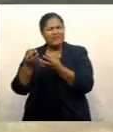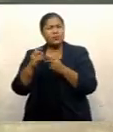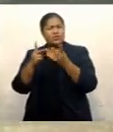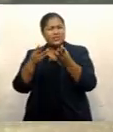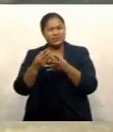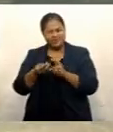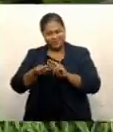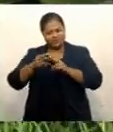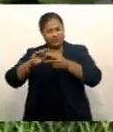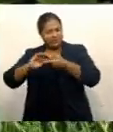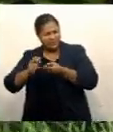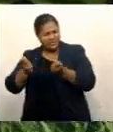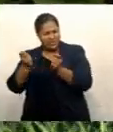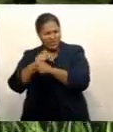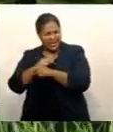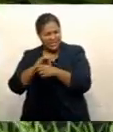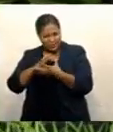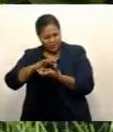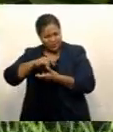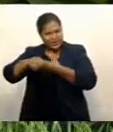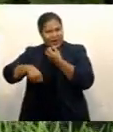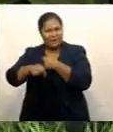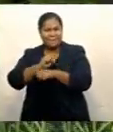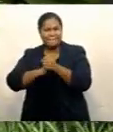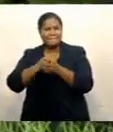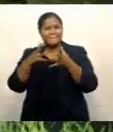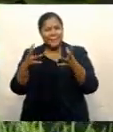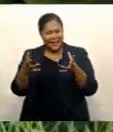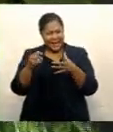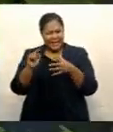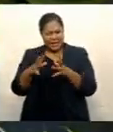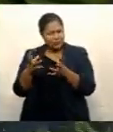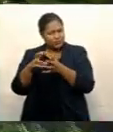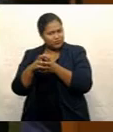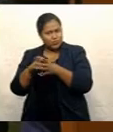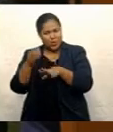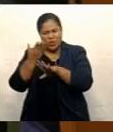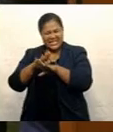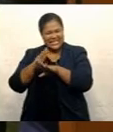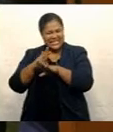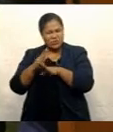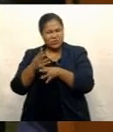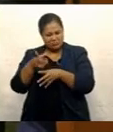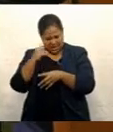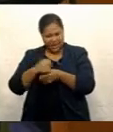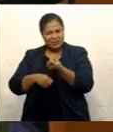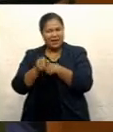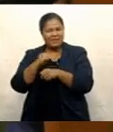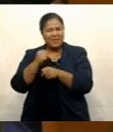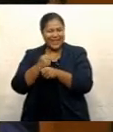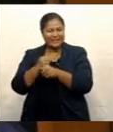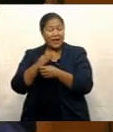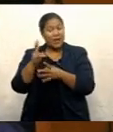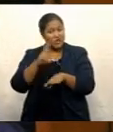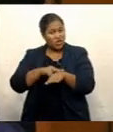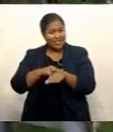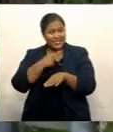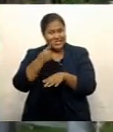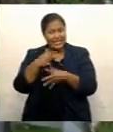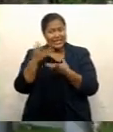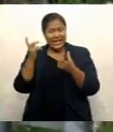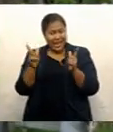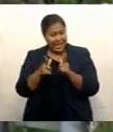and decode to a much fitter version of itself or a new virus altogether. Dr. Ryan added that getting lesser